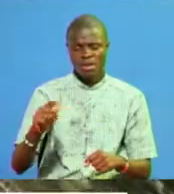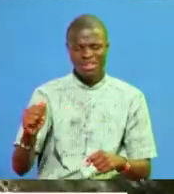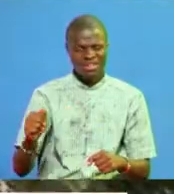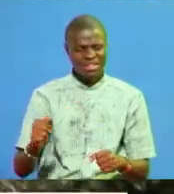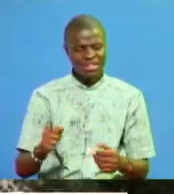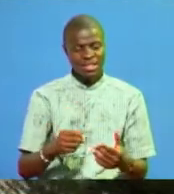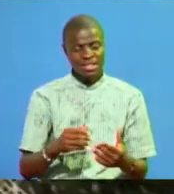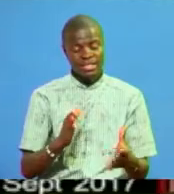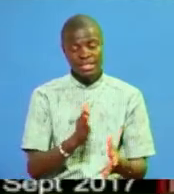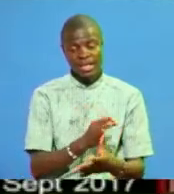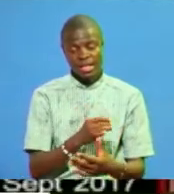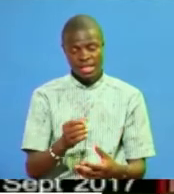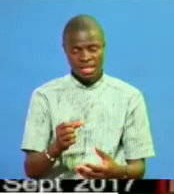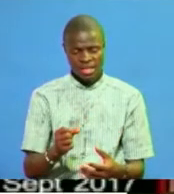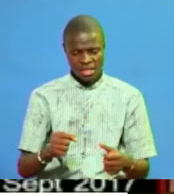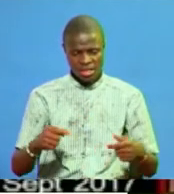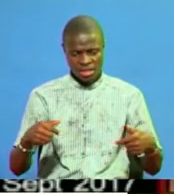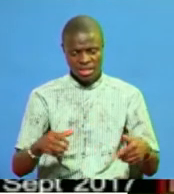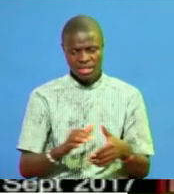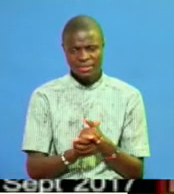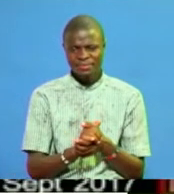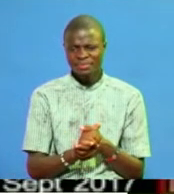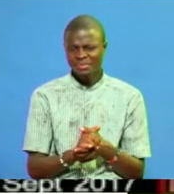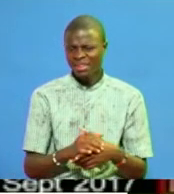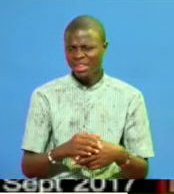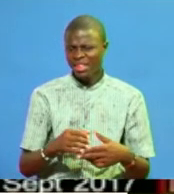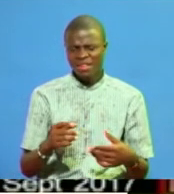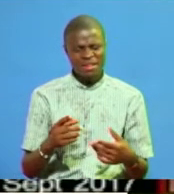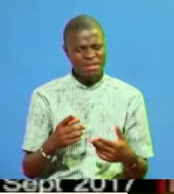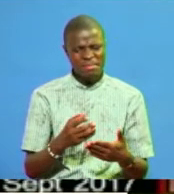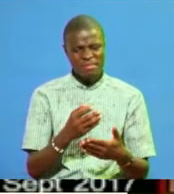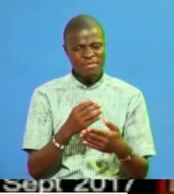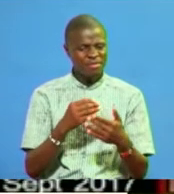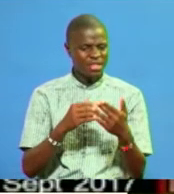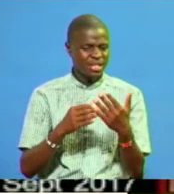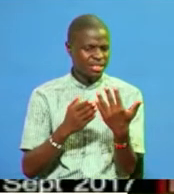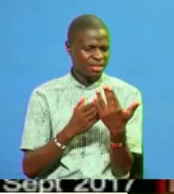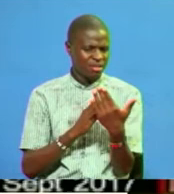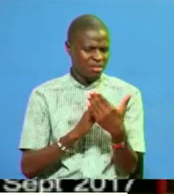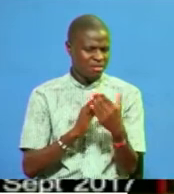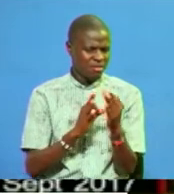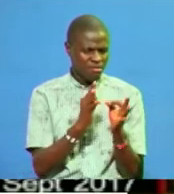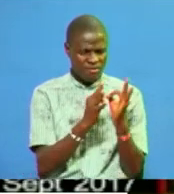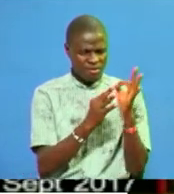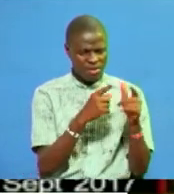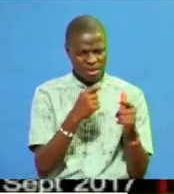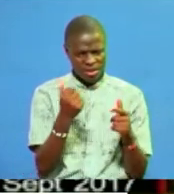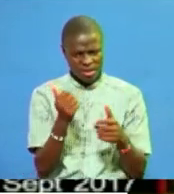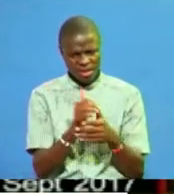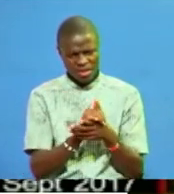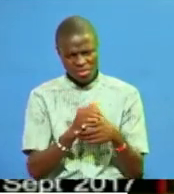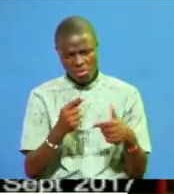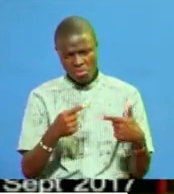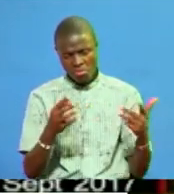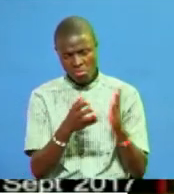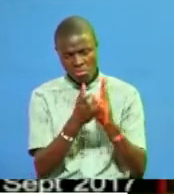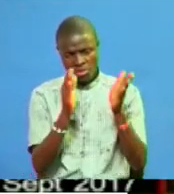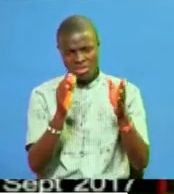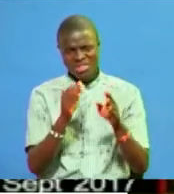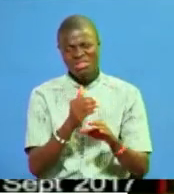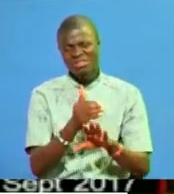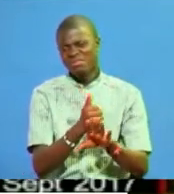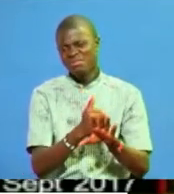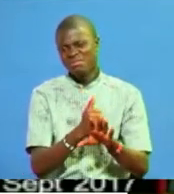Rearrangement politics will take center stage, particularly following President Ruto's meeting with a faction of opposition leaders from both the Jubilee and the